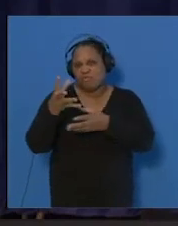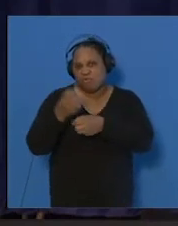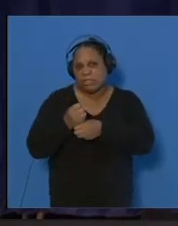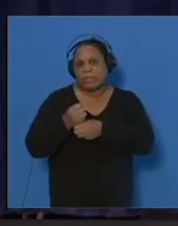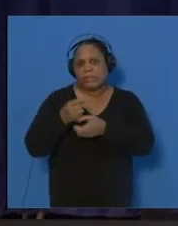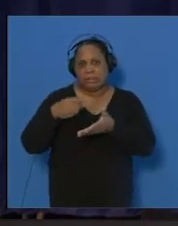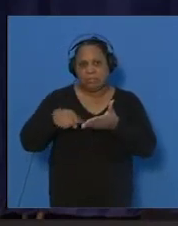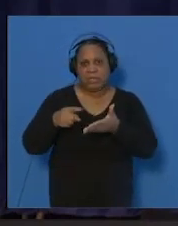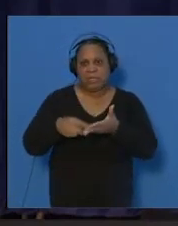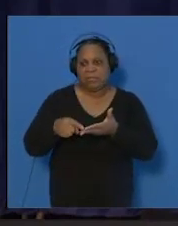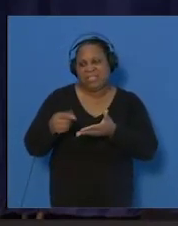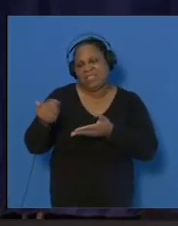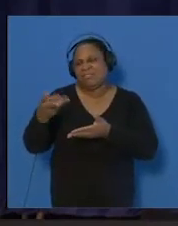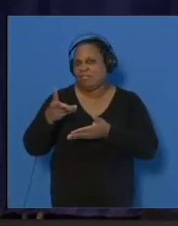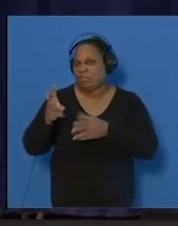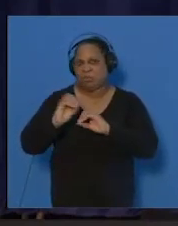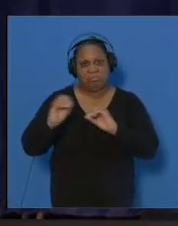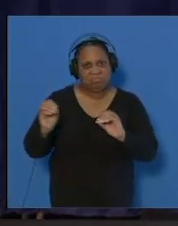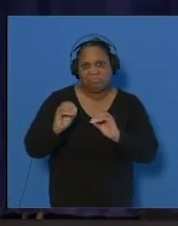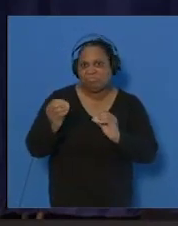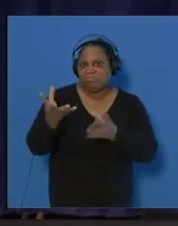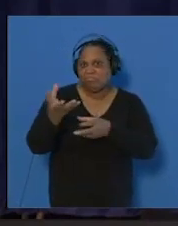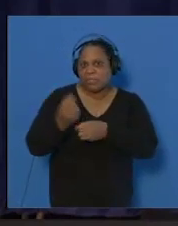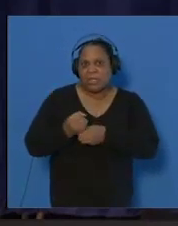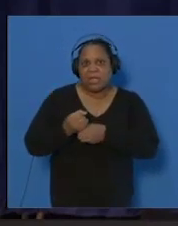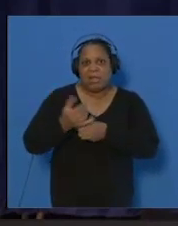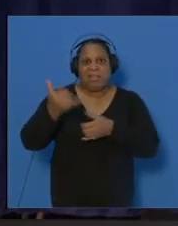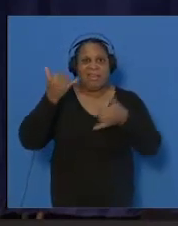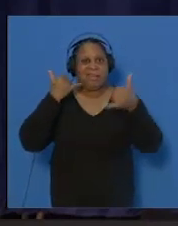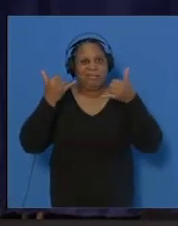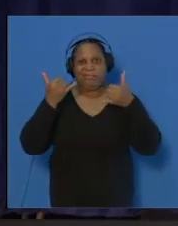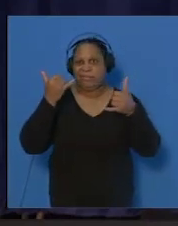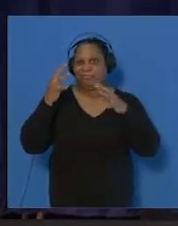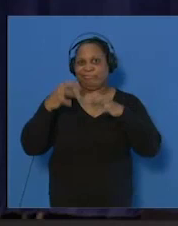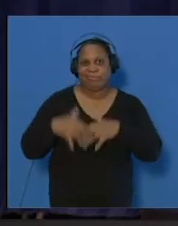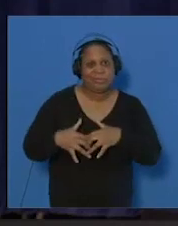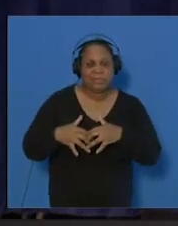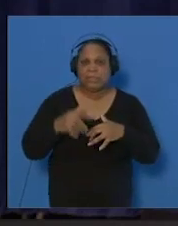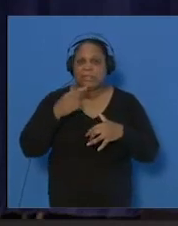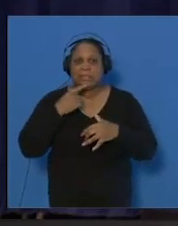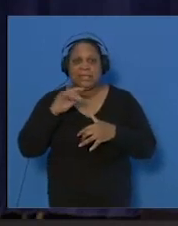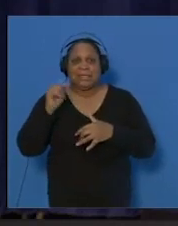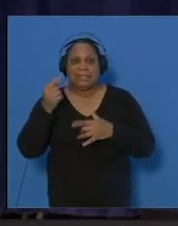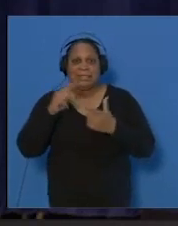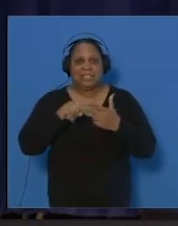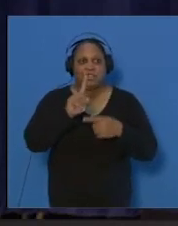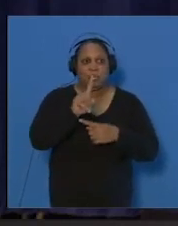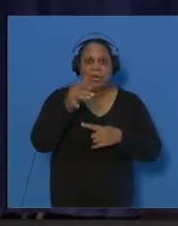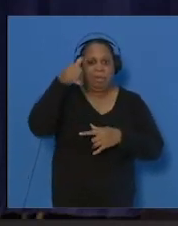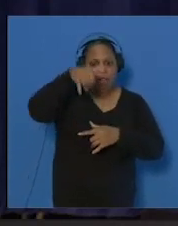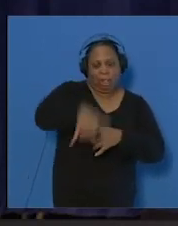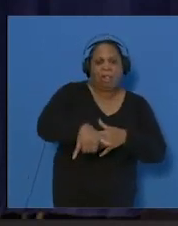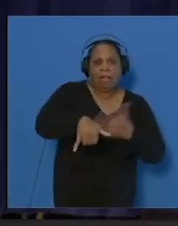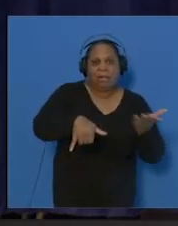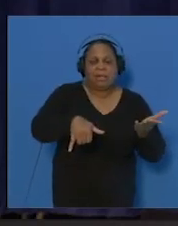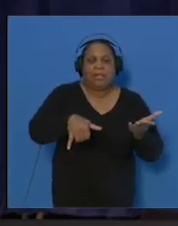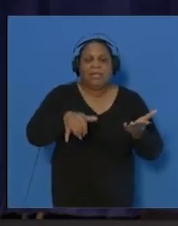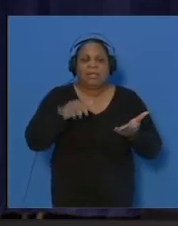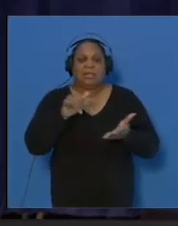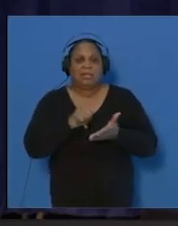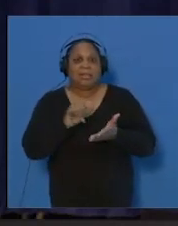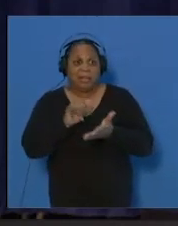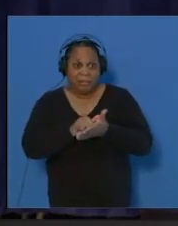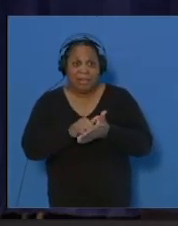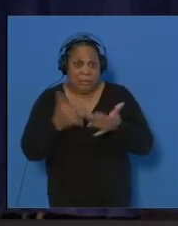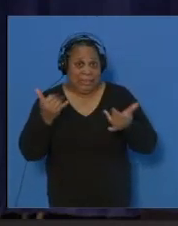gotten anything, and that the phone line just doesn't work. There's a 10 to 1 countdown, and you get to 1 and it hangs up on you. Now, that was as of